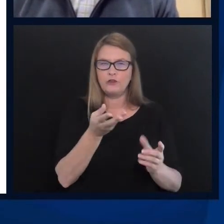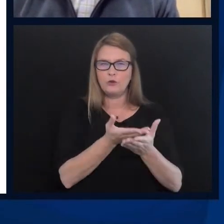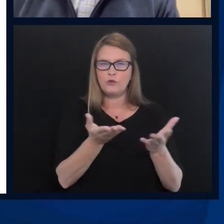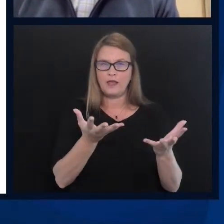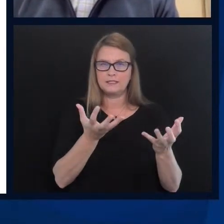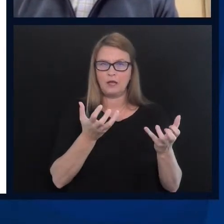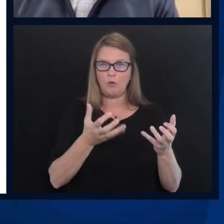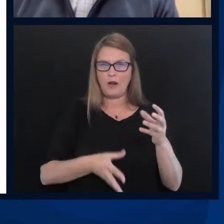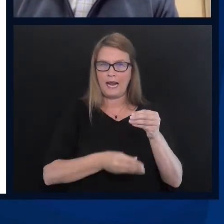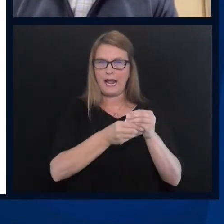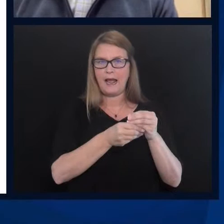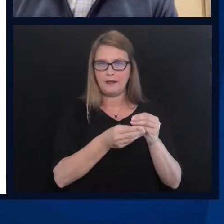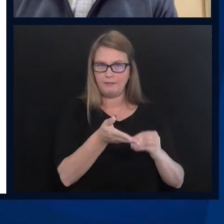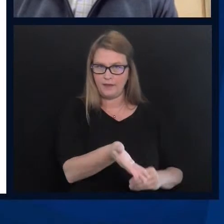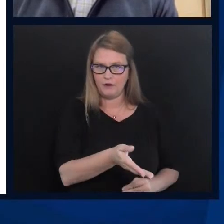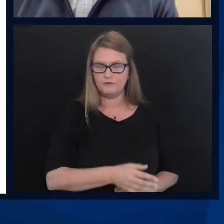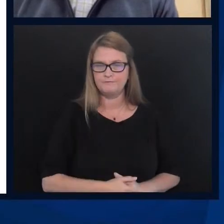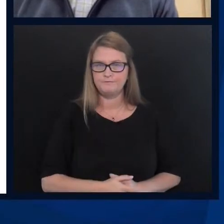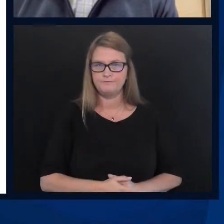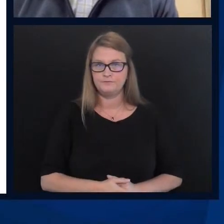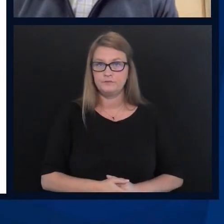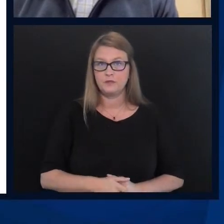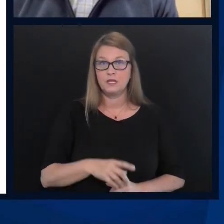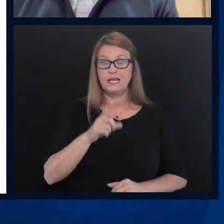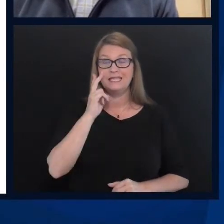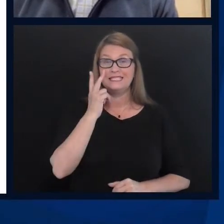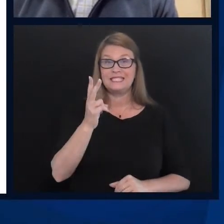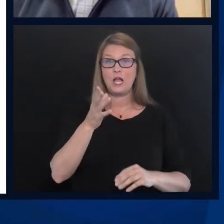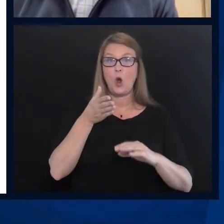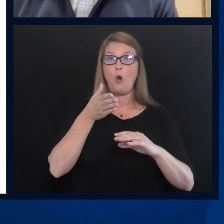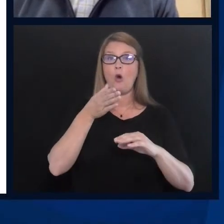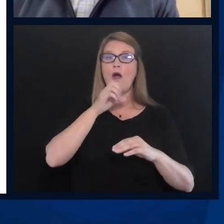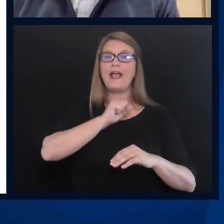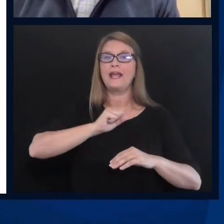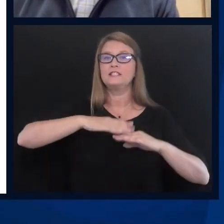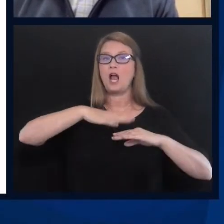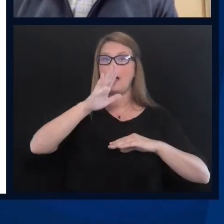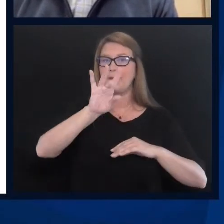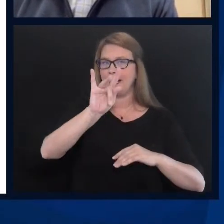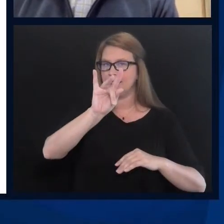to make. If you look at over 18 population,